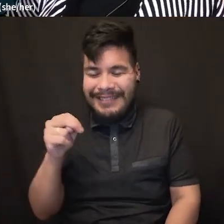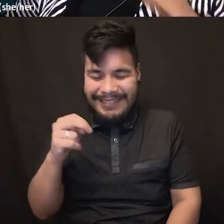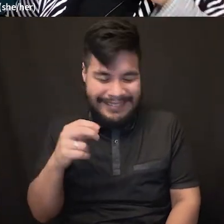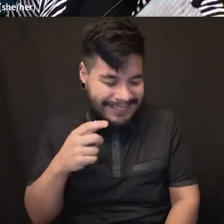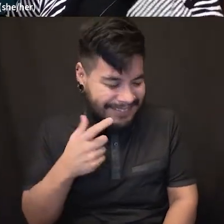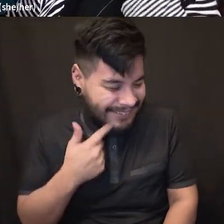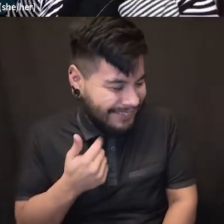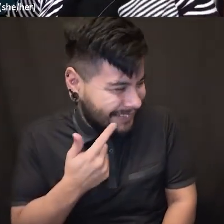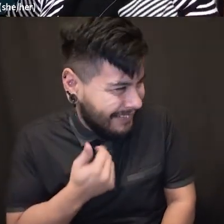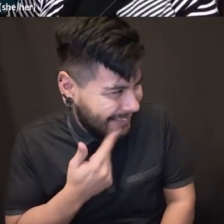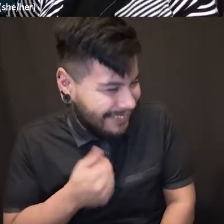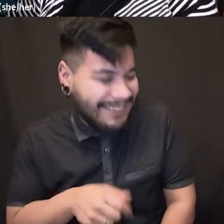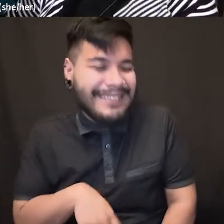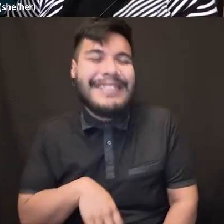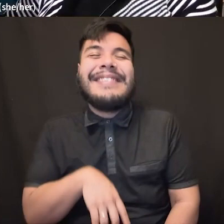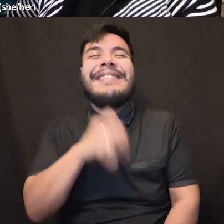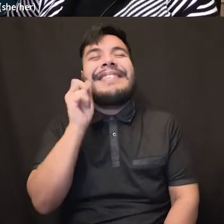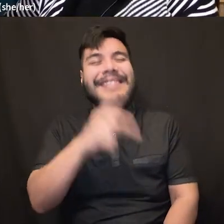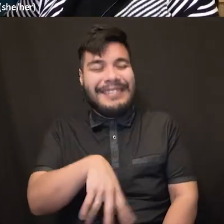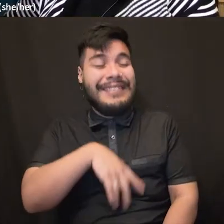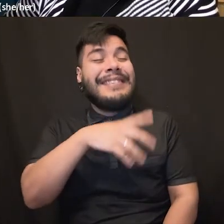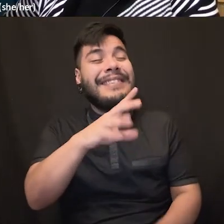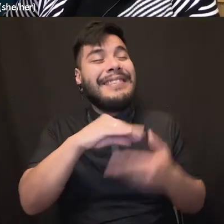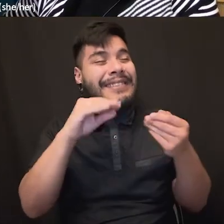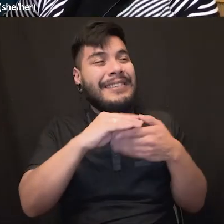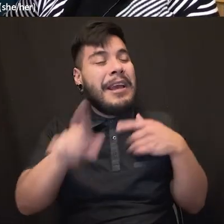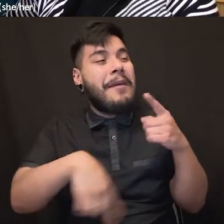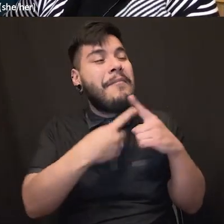Mm-hmm. Well, let's talk a little bit more about writing your own roles. And